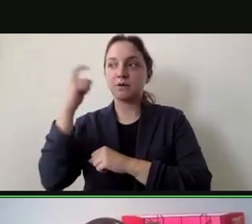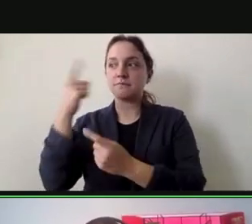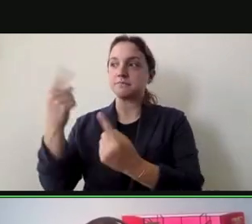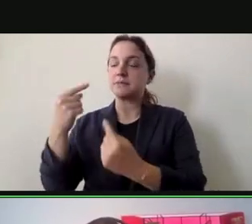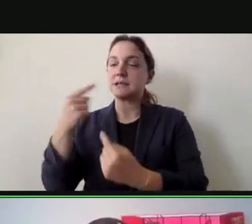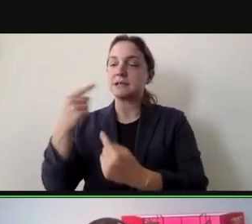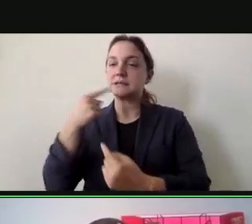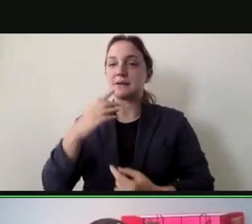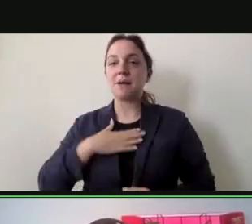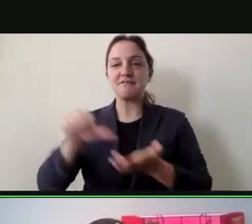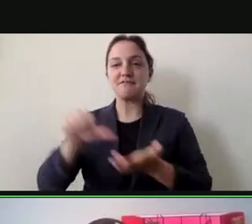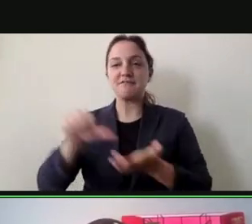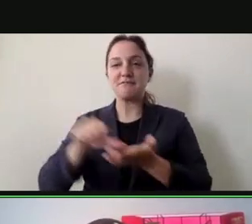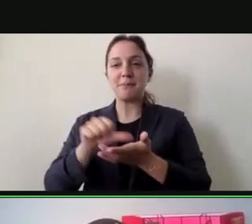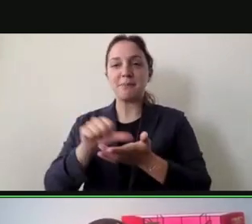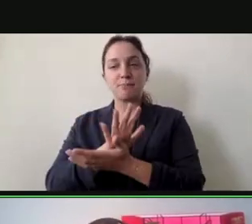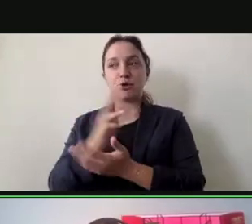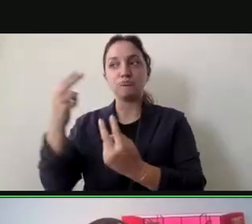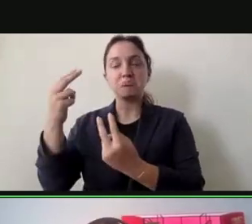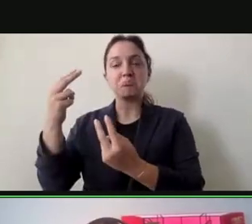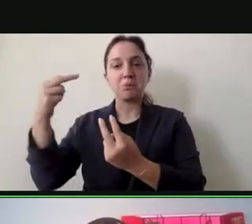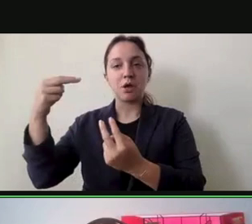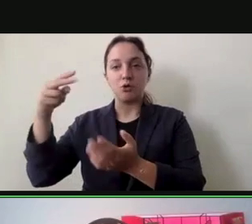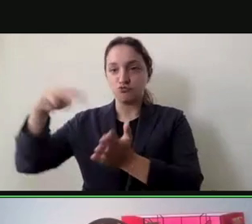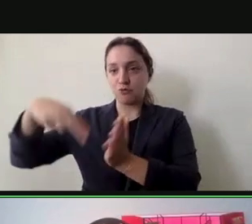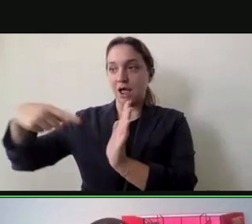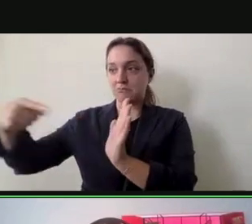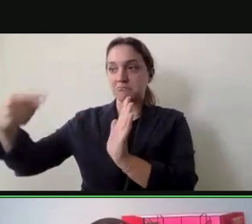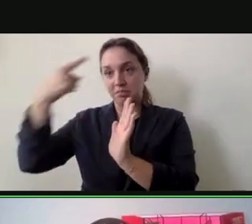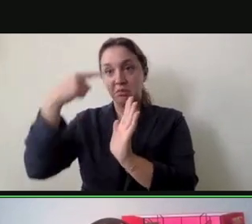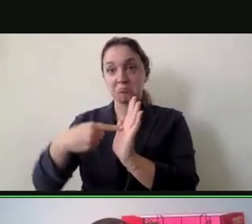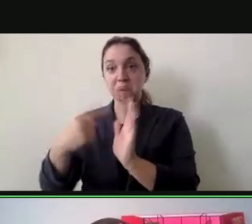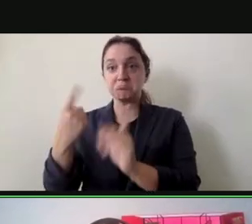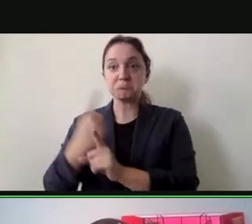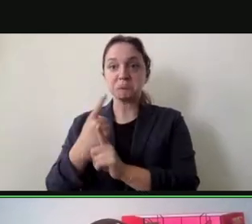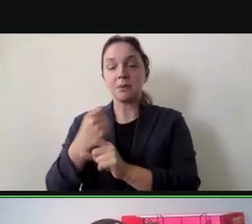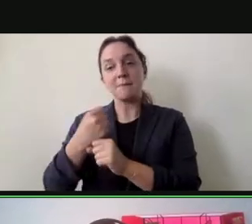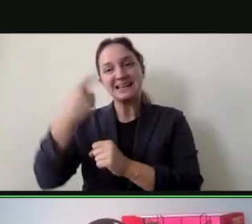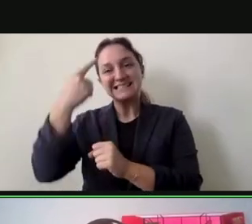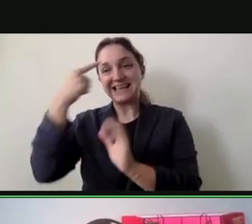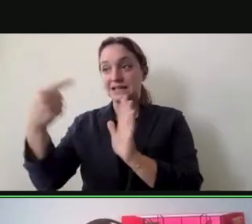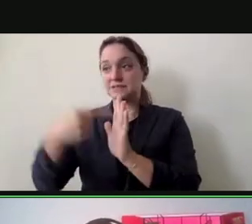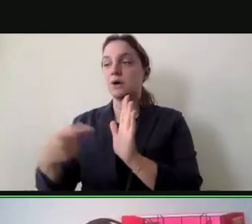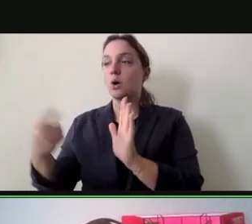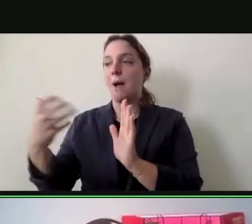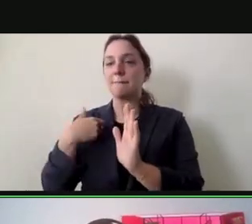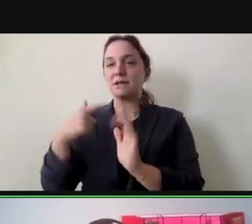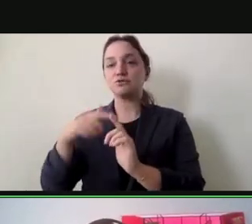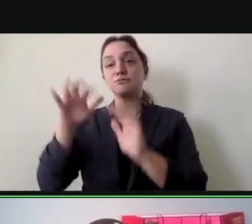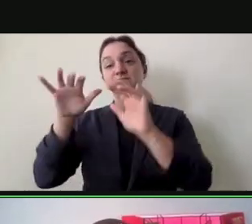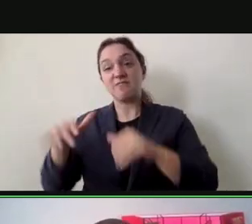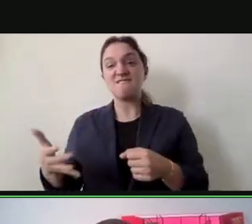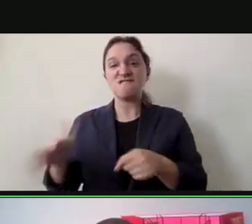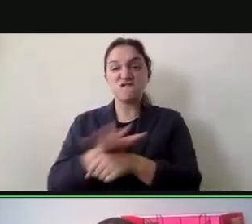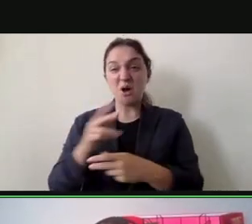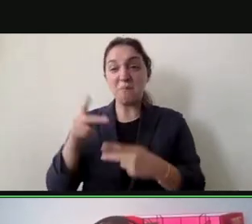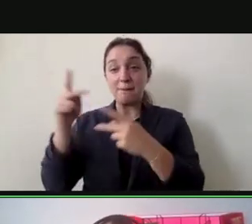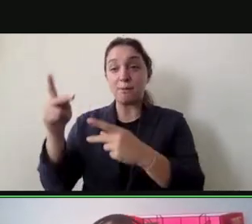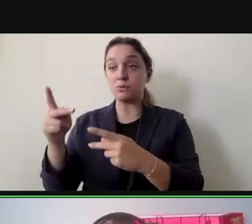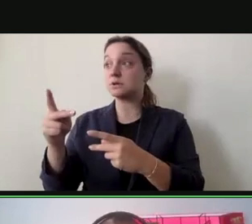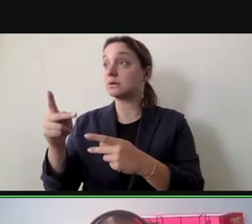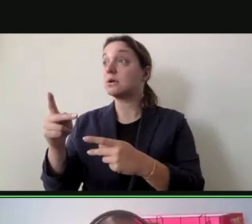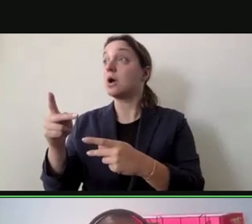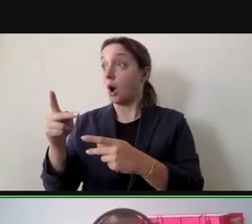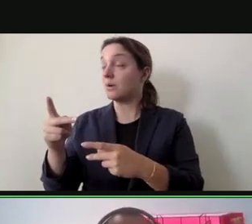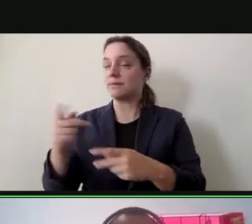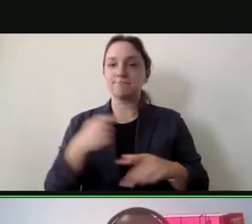paper made sense, and they wanted to proceed with a full proposal, and so I started skipping